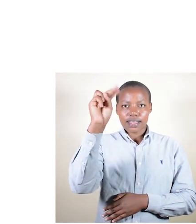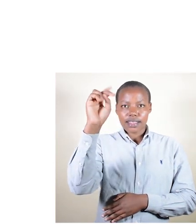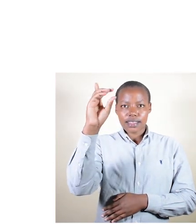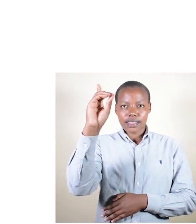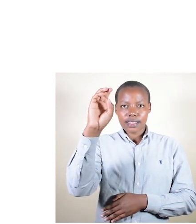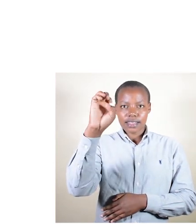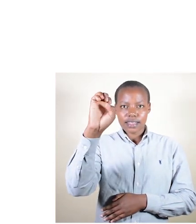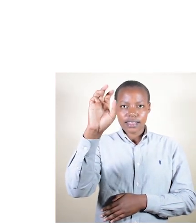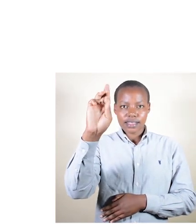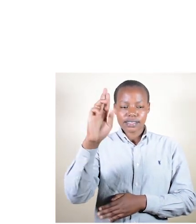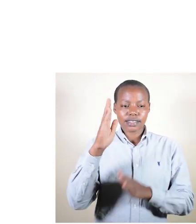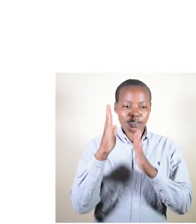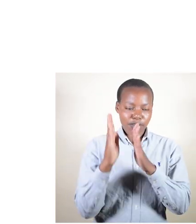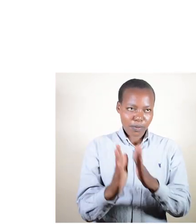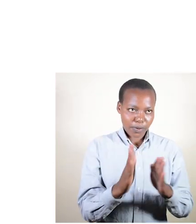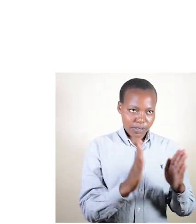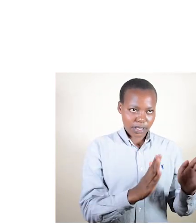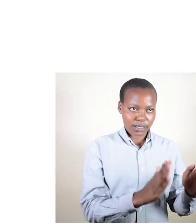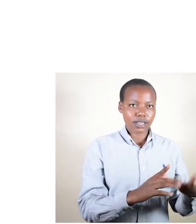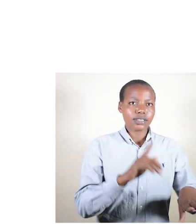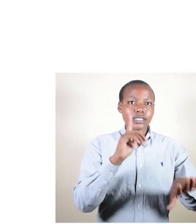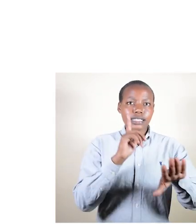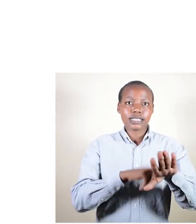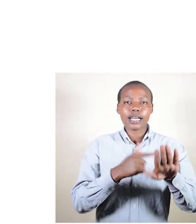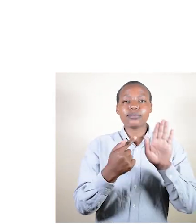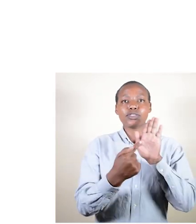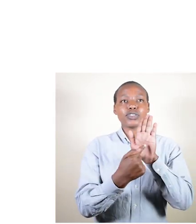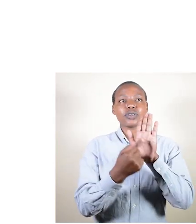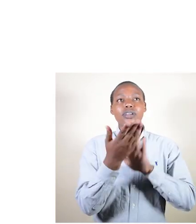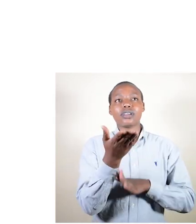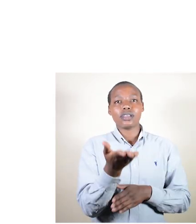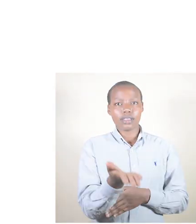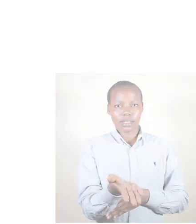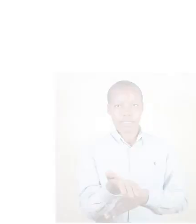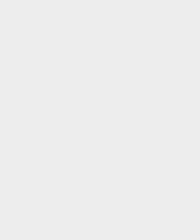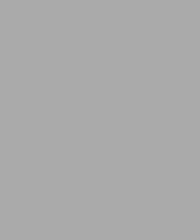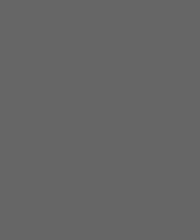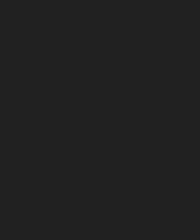shall be processed as per the timeline provided in the Procurement Act.